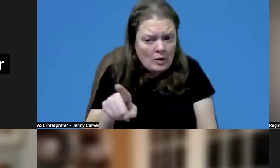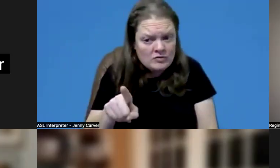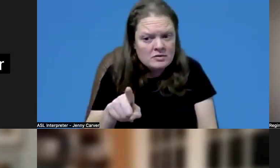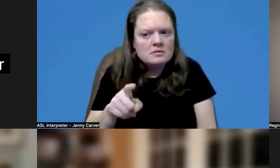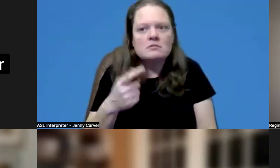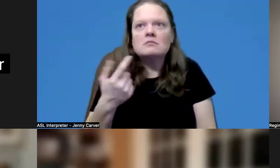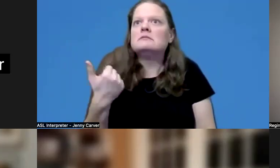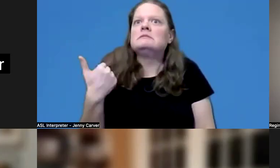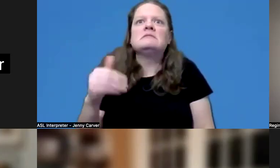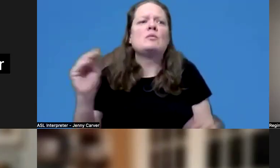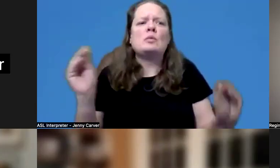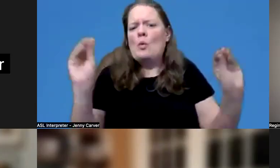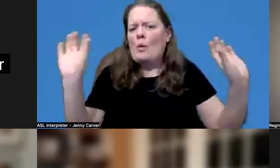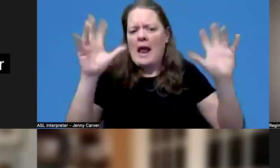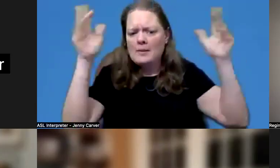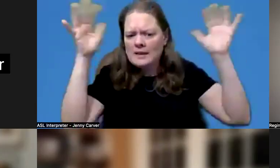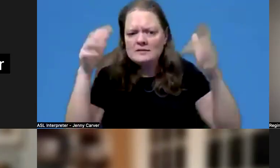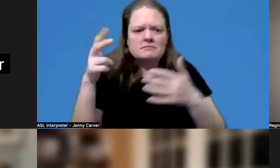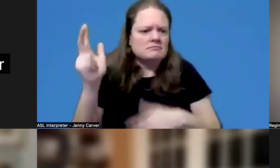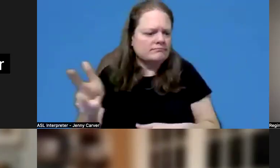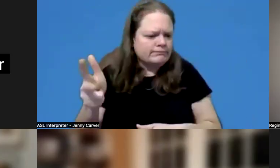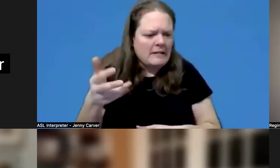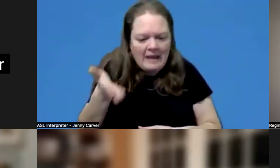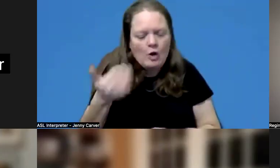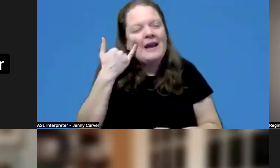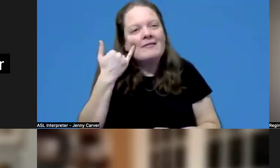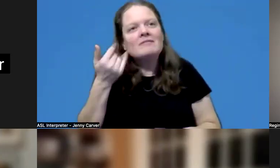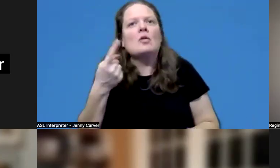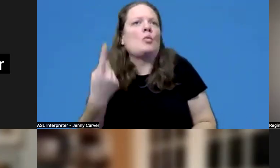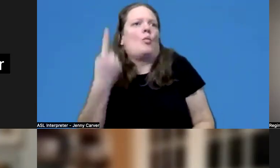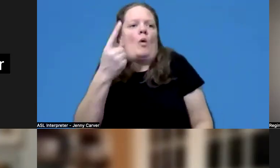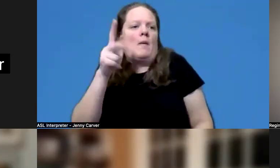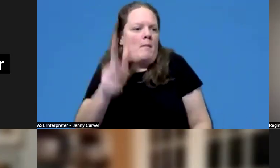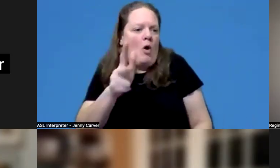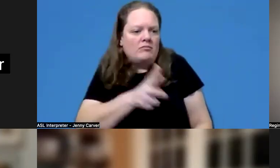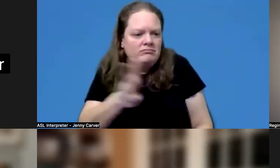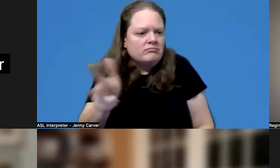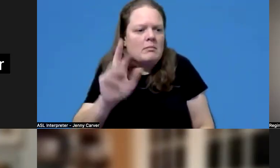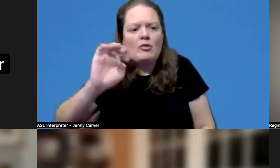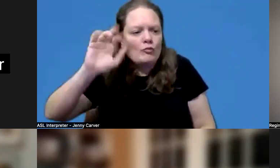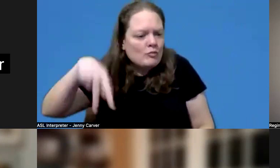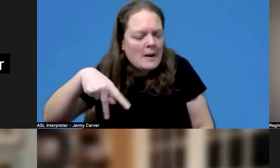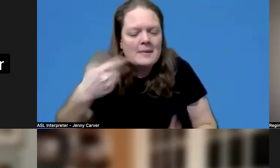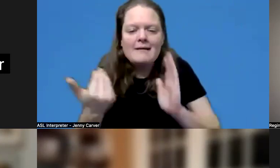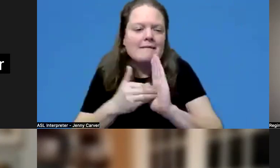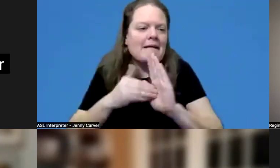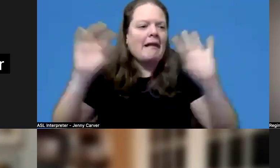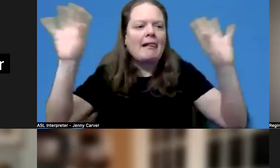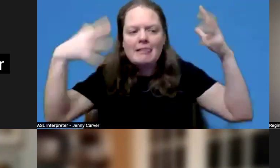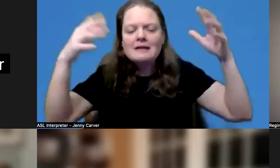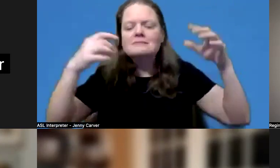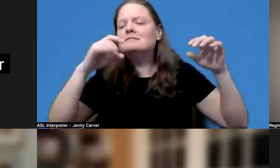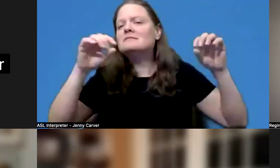There often are no ambulances there, or if there are ambulances, there may be one parked on the side by the ramp. Again, lights and sirens off,